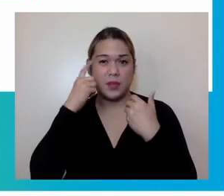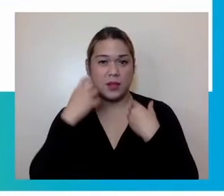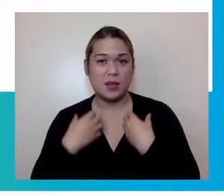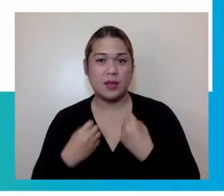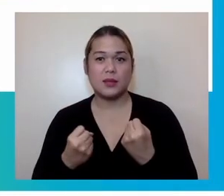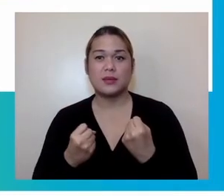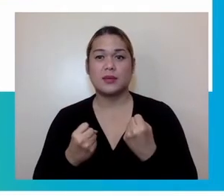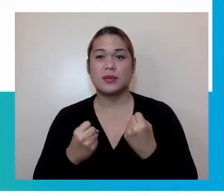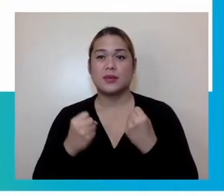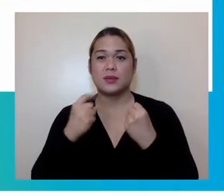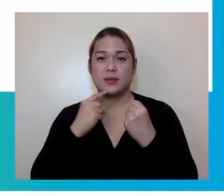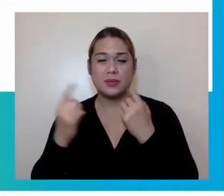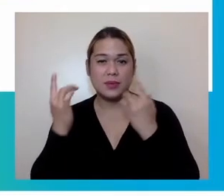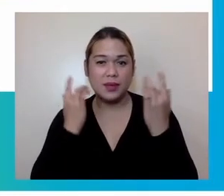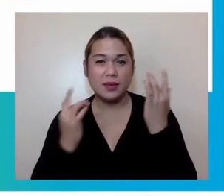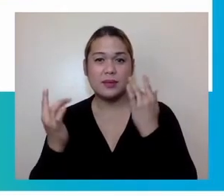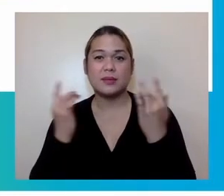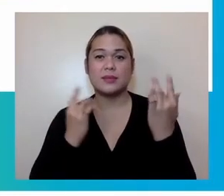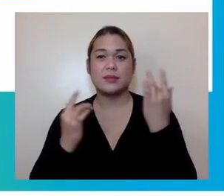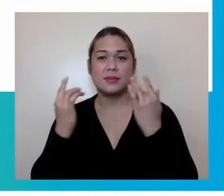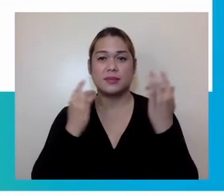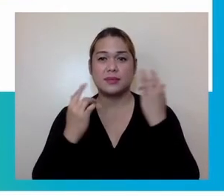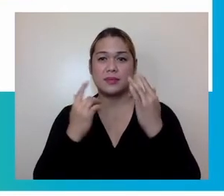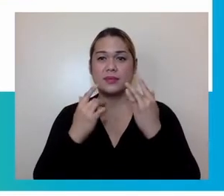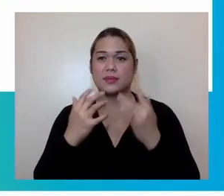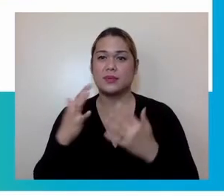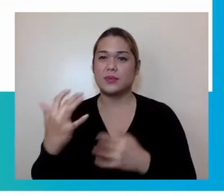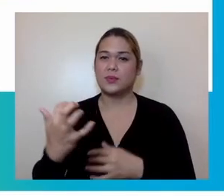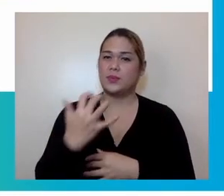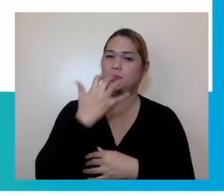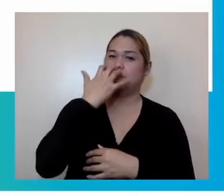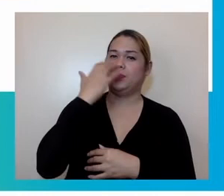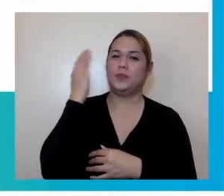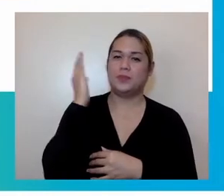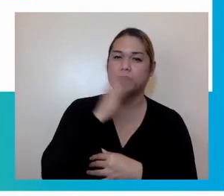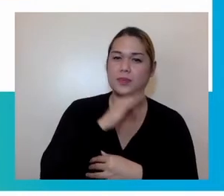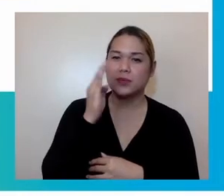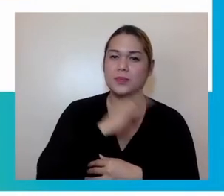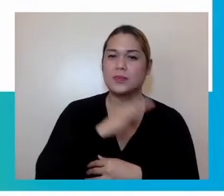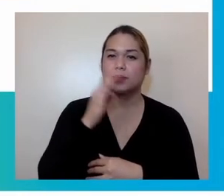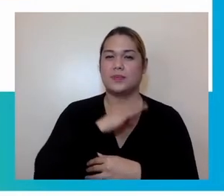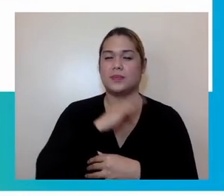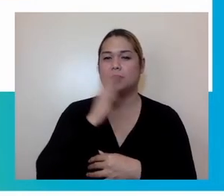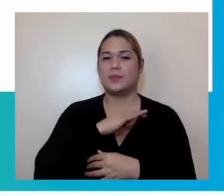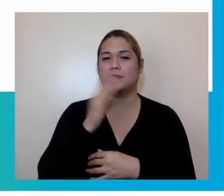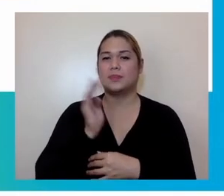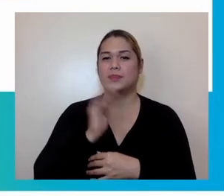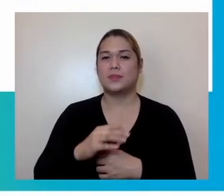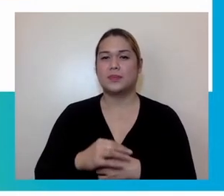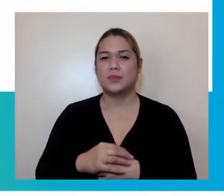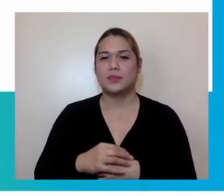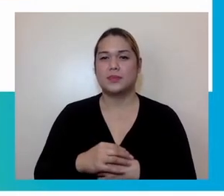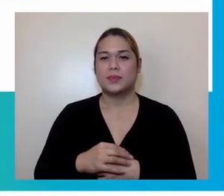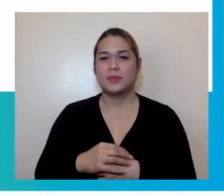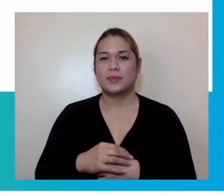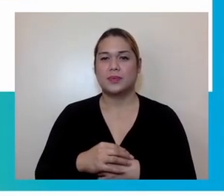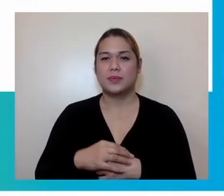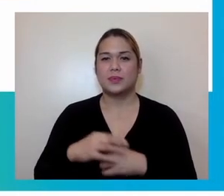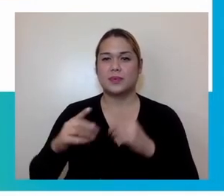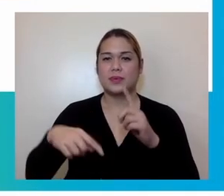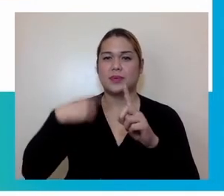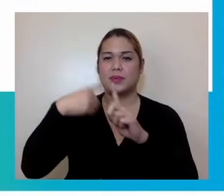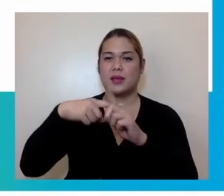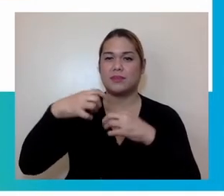smell of rotten eggs is in the air, and exposure from gas emitted from rock muffler